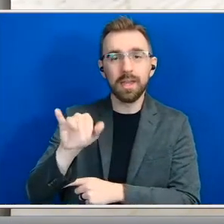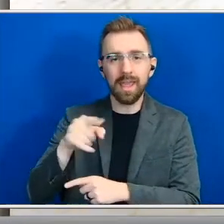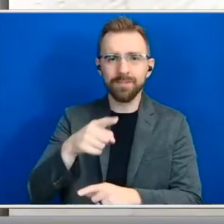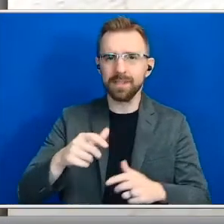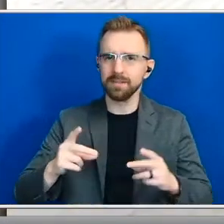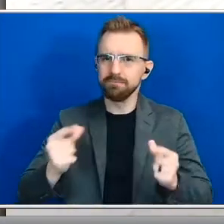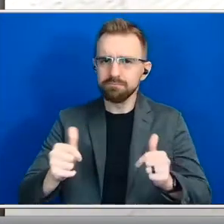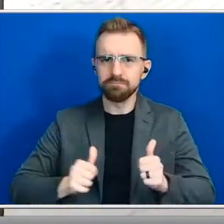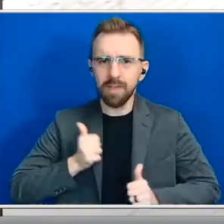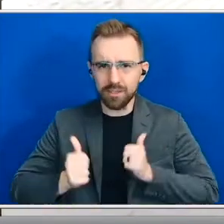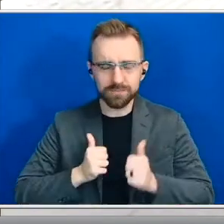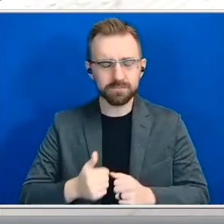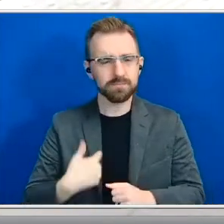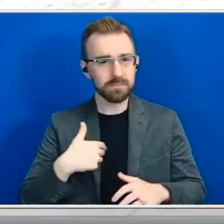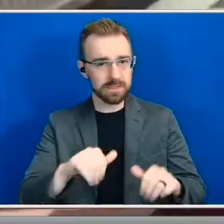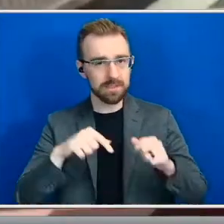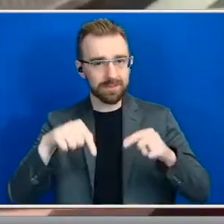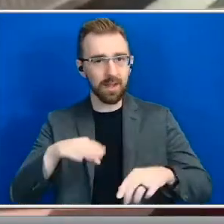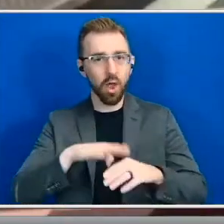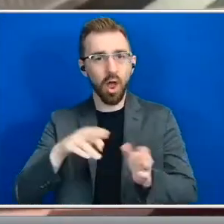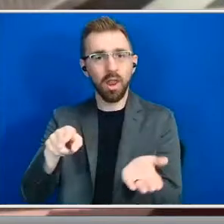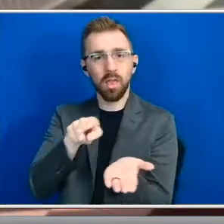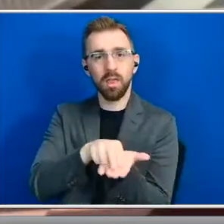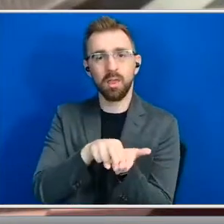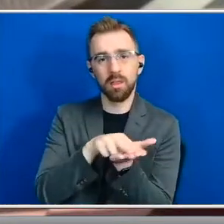this place on a gurney.